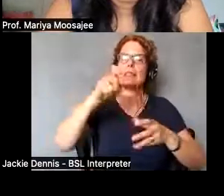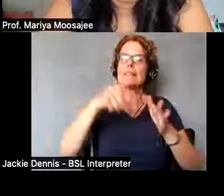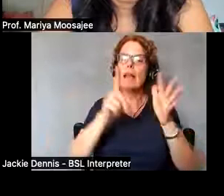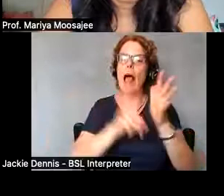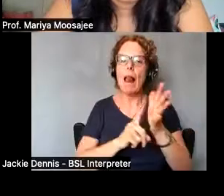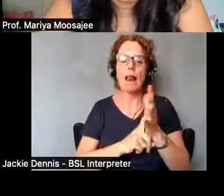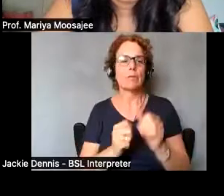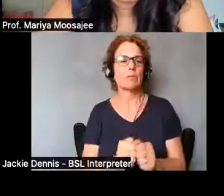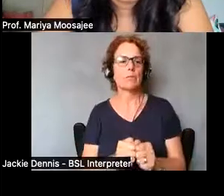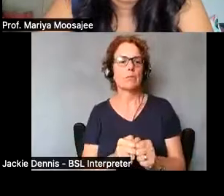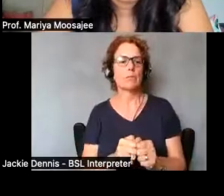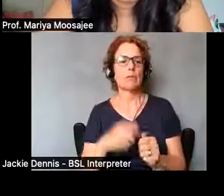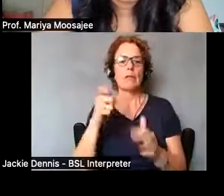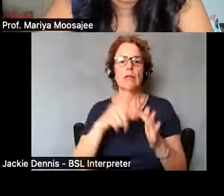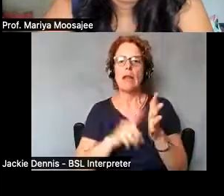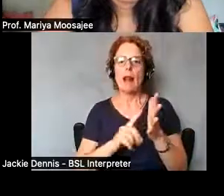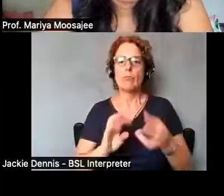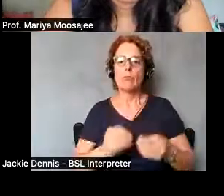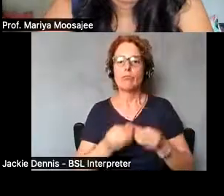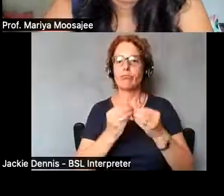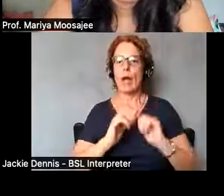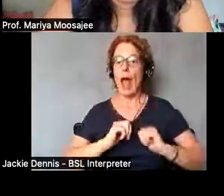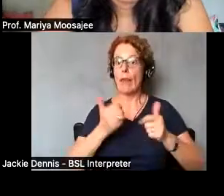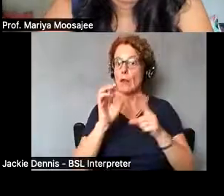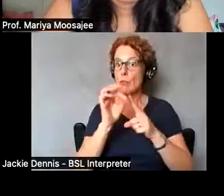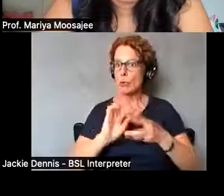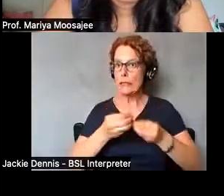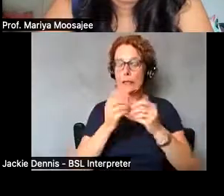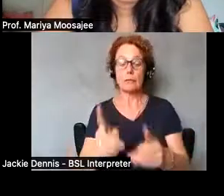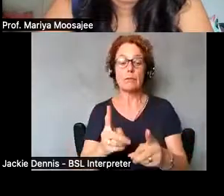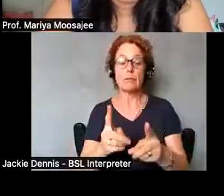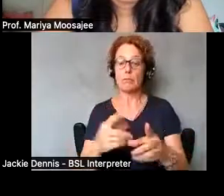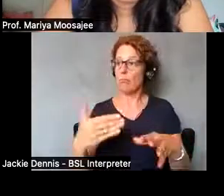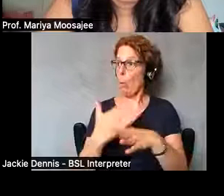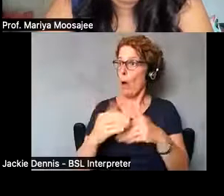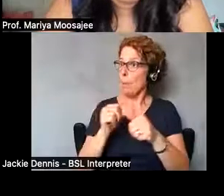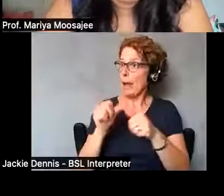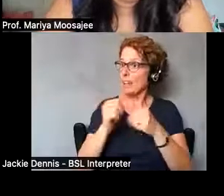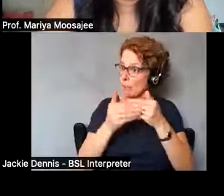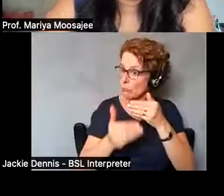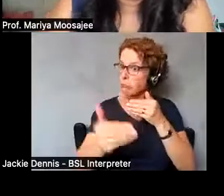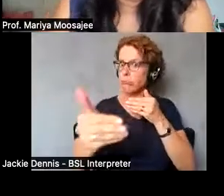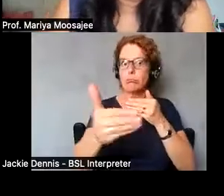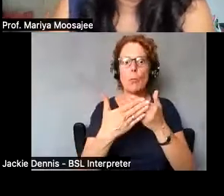The cells can then produce healthy protein and can work better for longer.